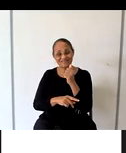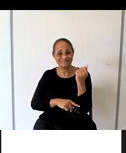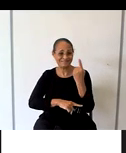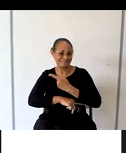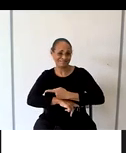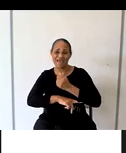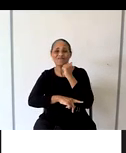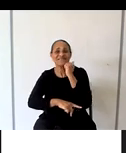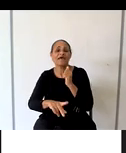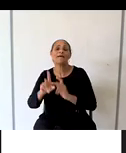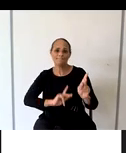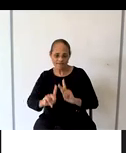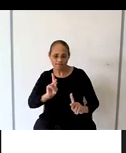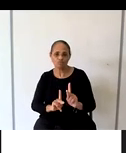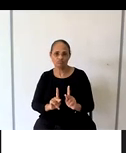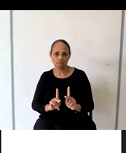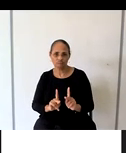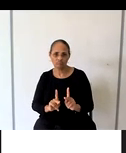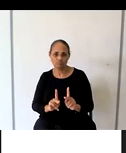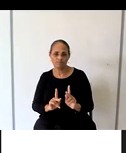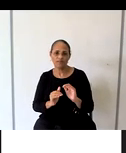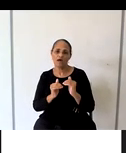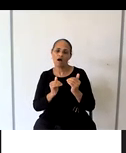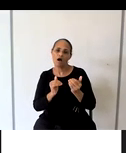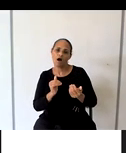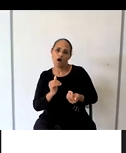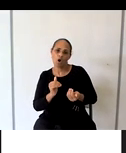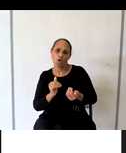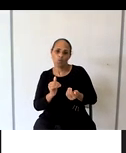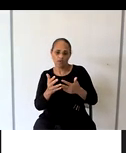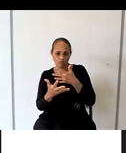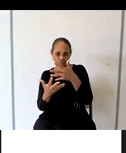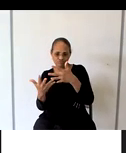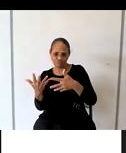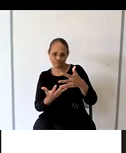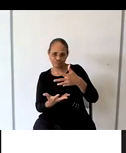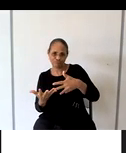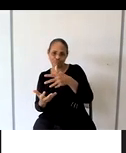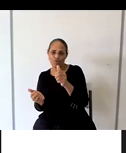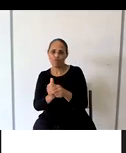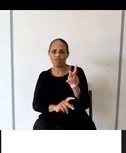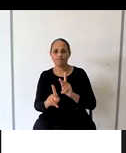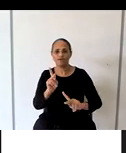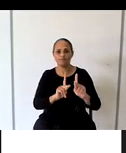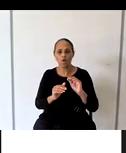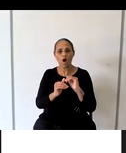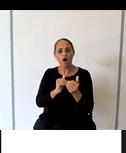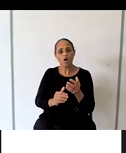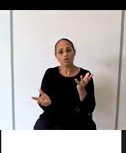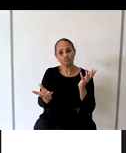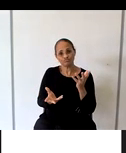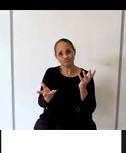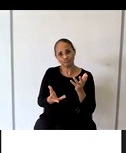and how we are, you know, interacting with people with disabilities or how we're talking about them.